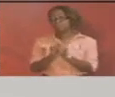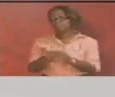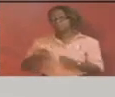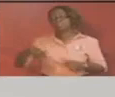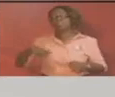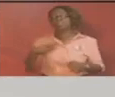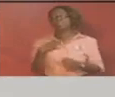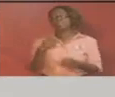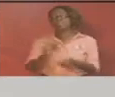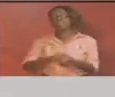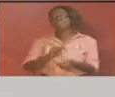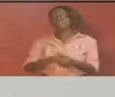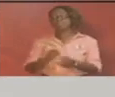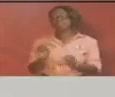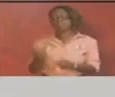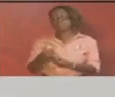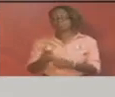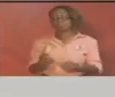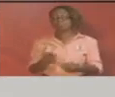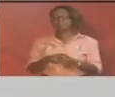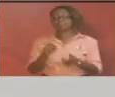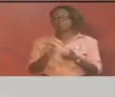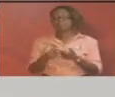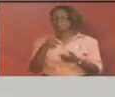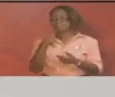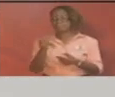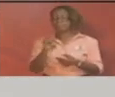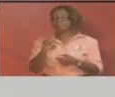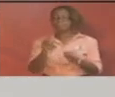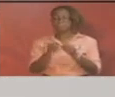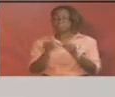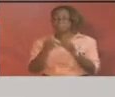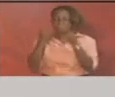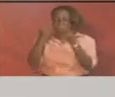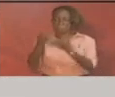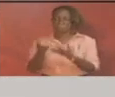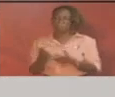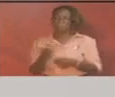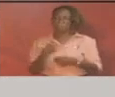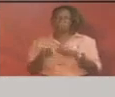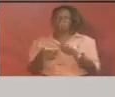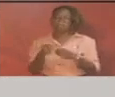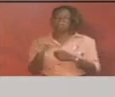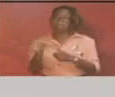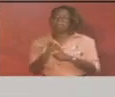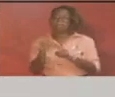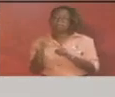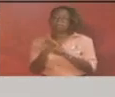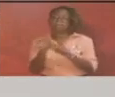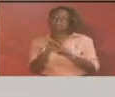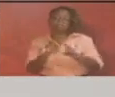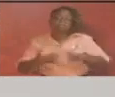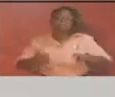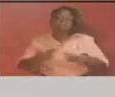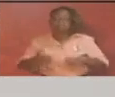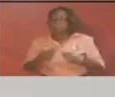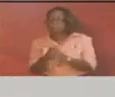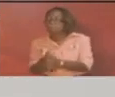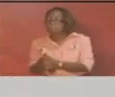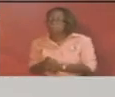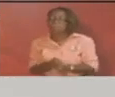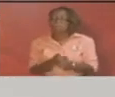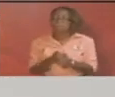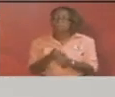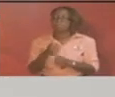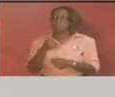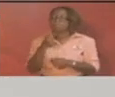and we can always relay that information back to you offline. With regards to the contact tracing, as I said, what our contact on Saturday, we